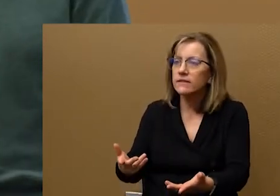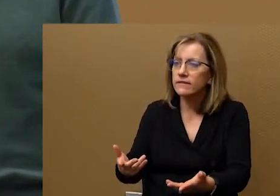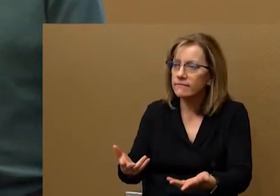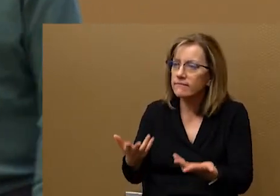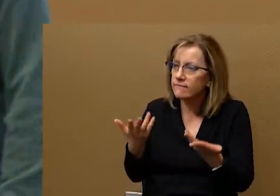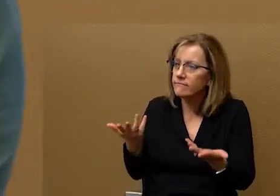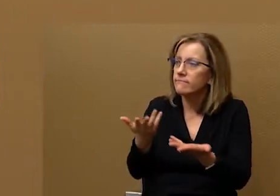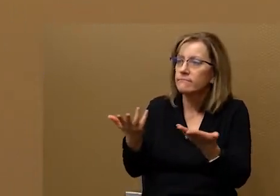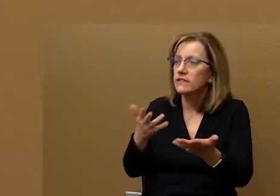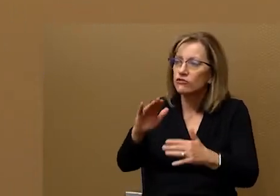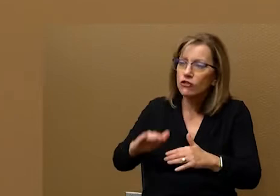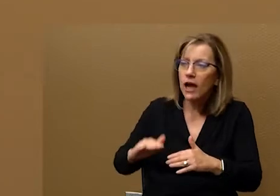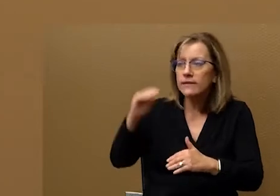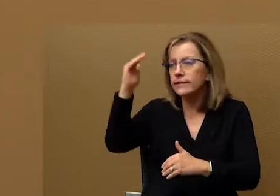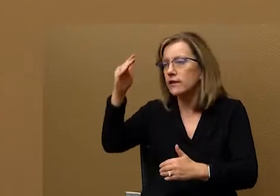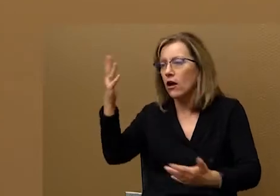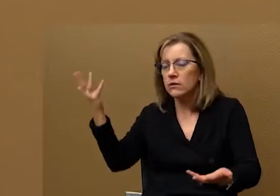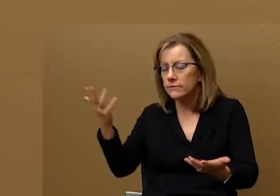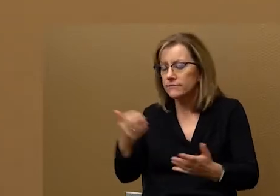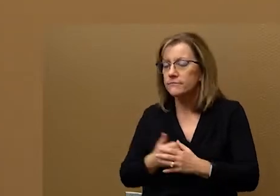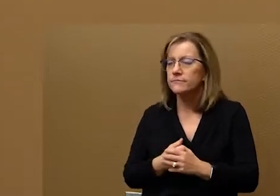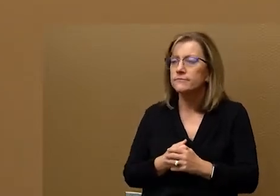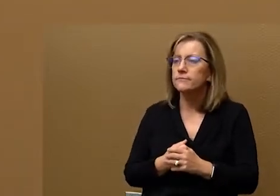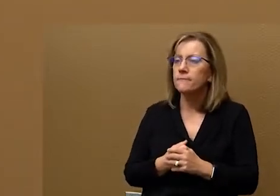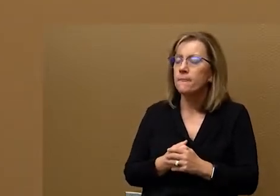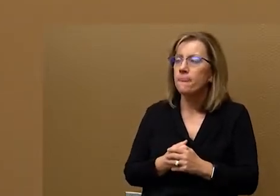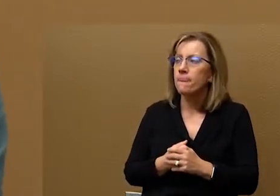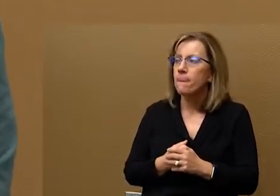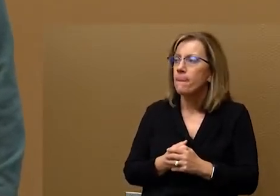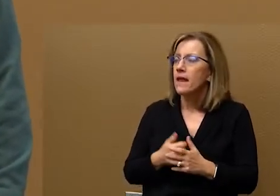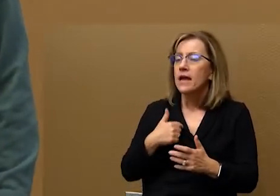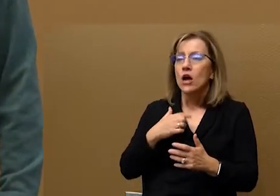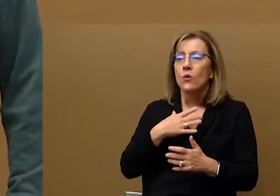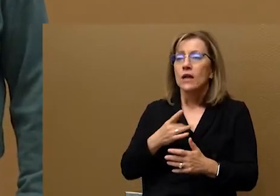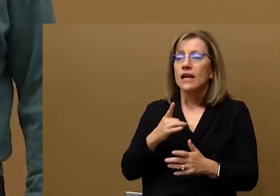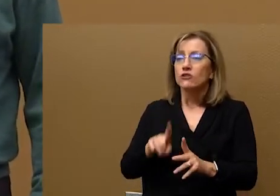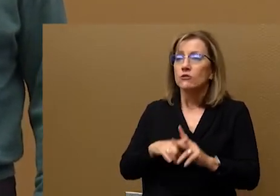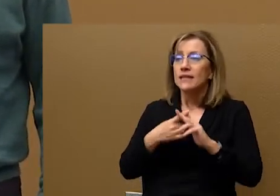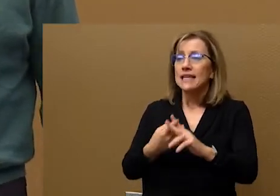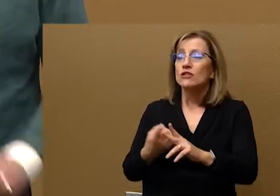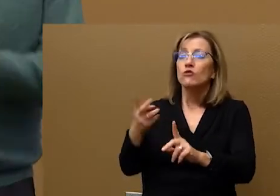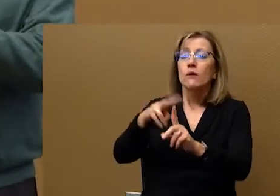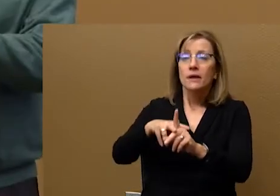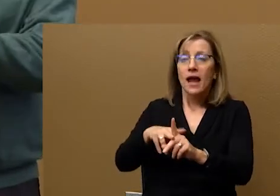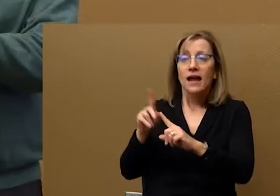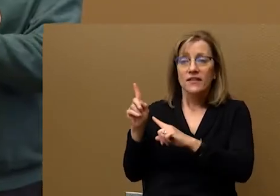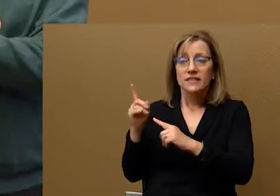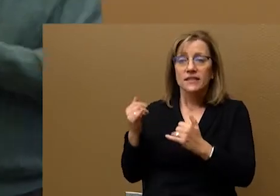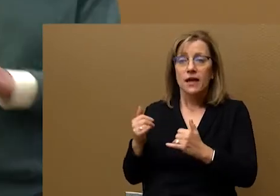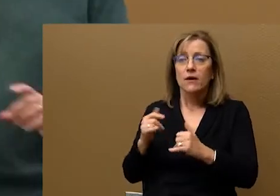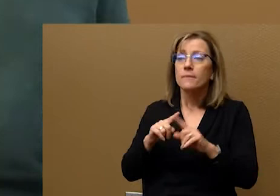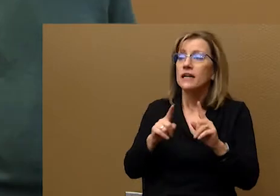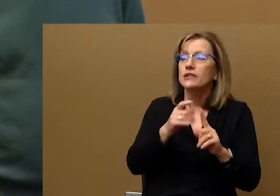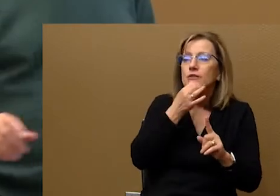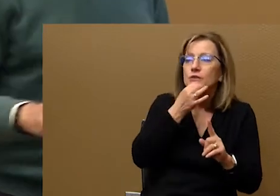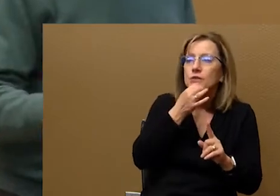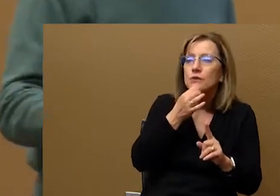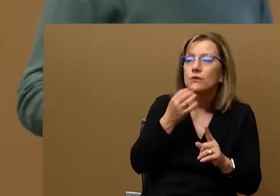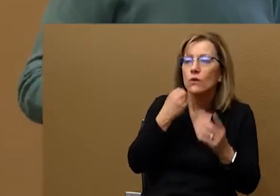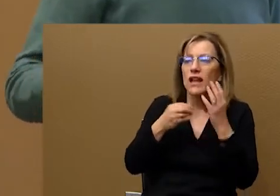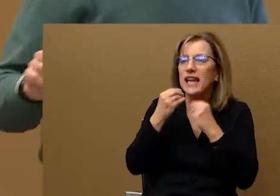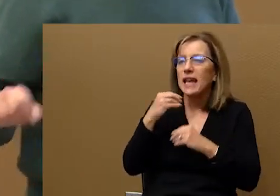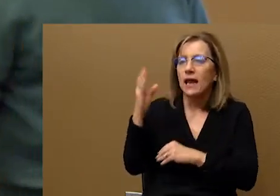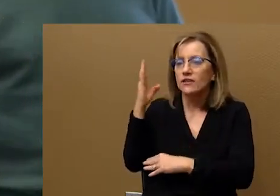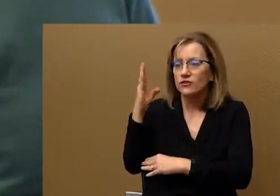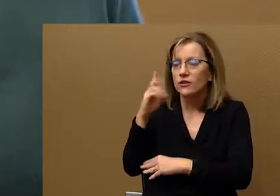now. Thank you. Any other comments? I want to begin to apply this now. And because we're going to have lunch soon, I think